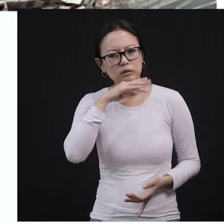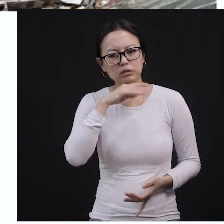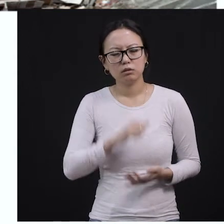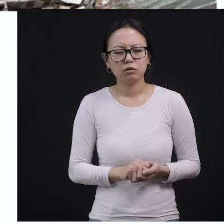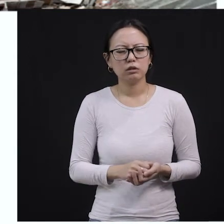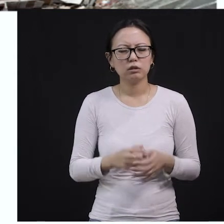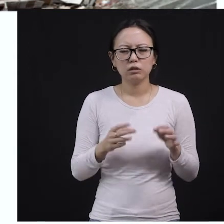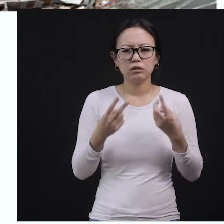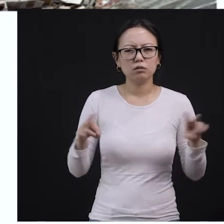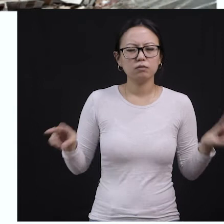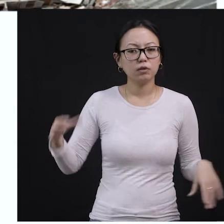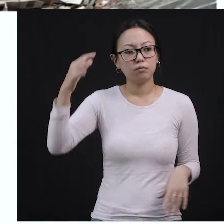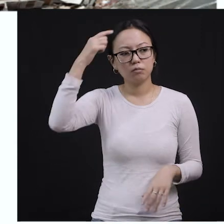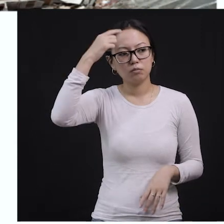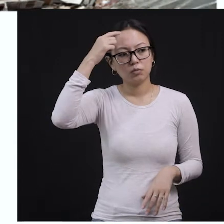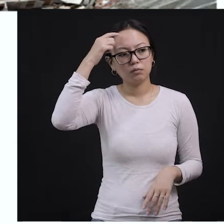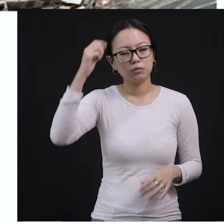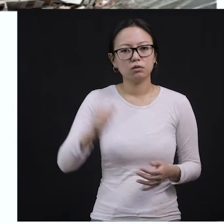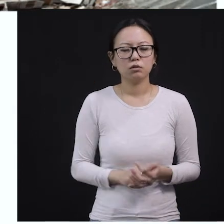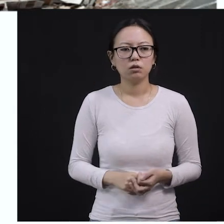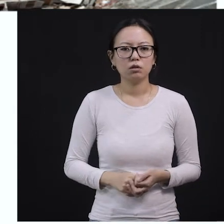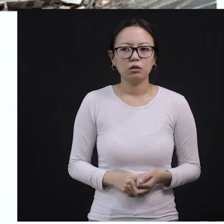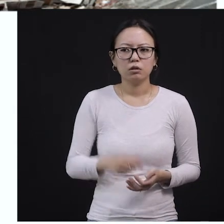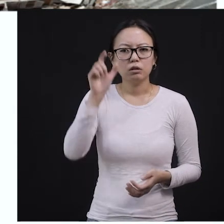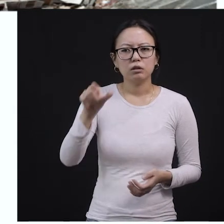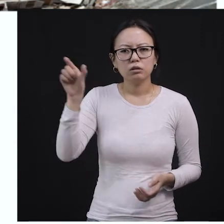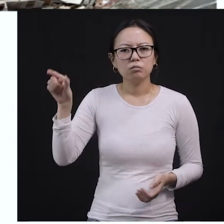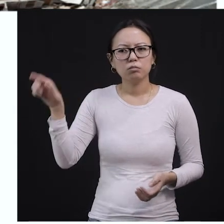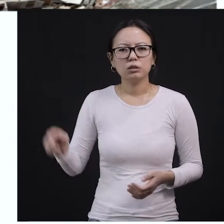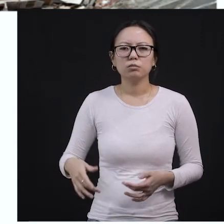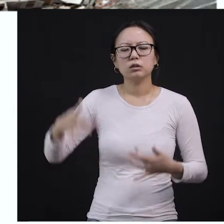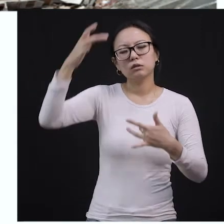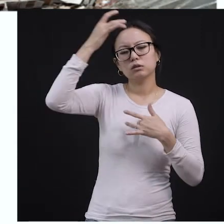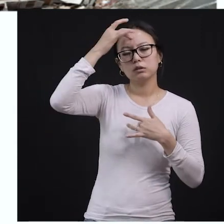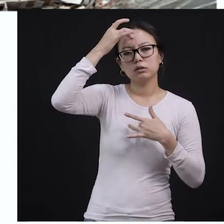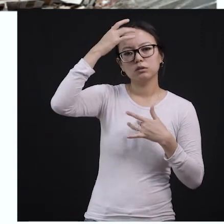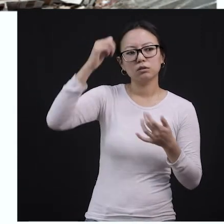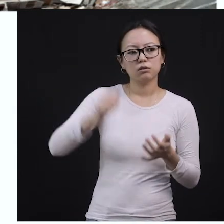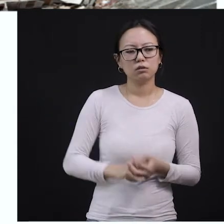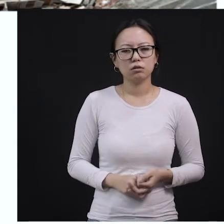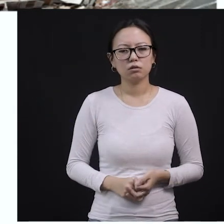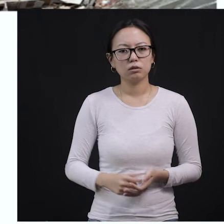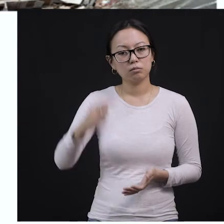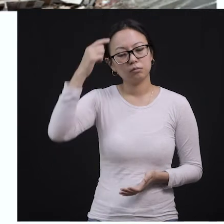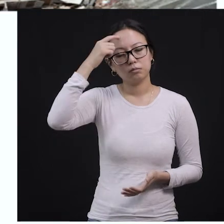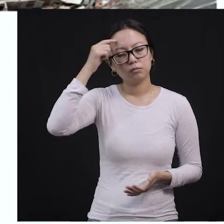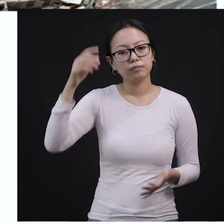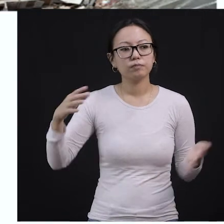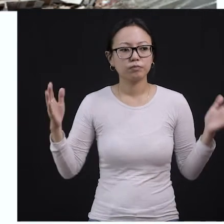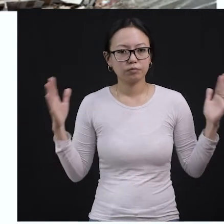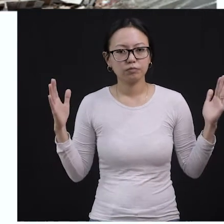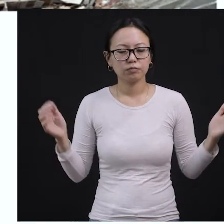also effect in the public health. So many people get admitted to the hospitals, and because of the